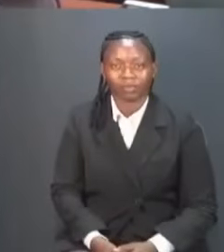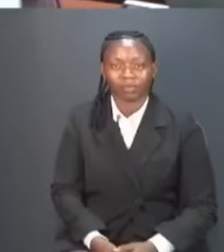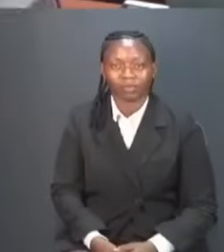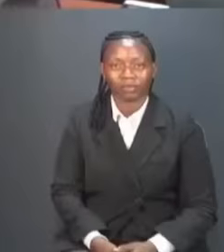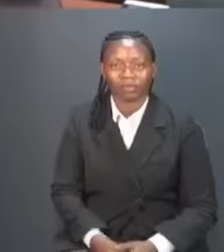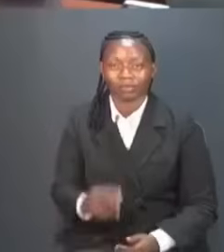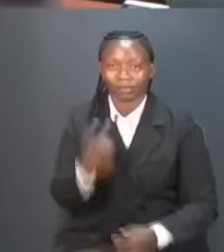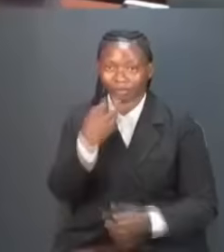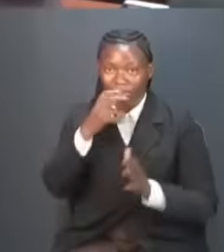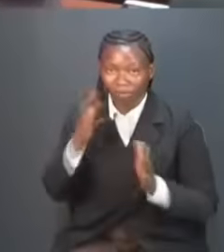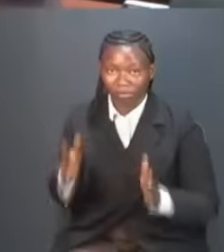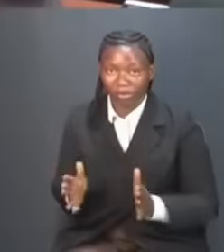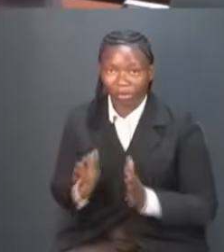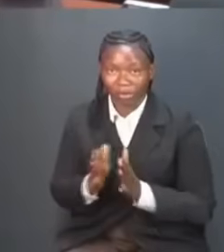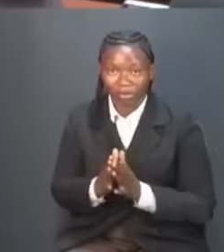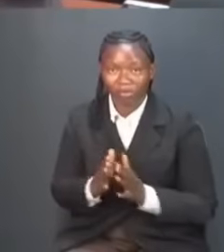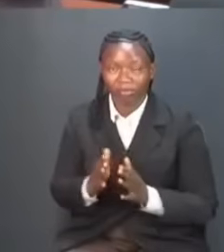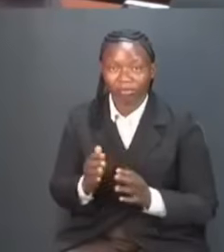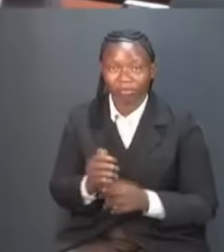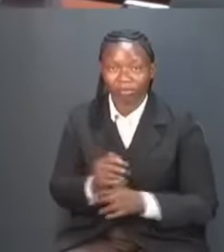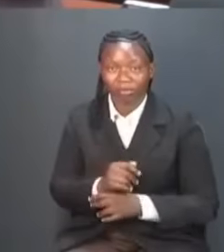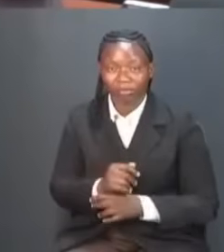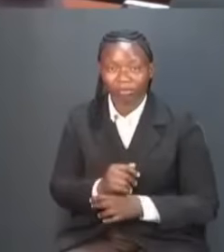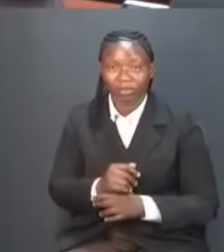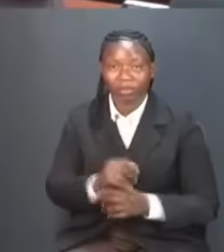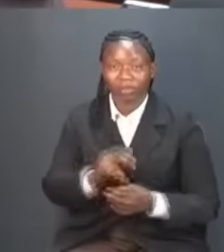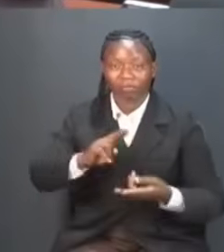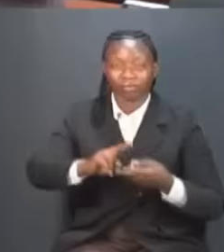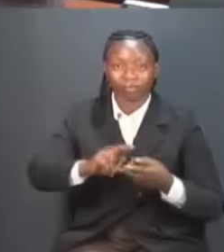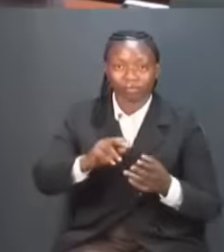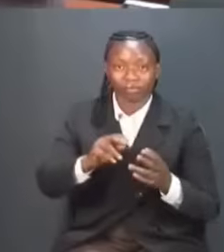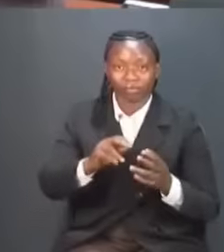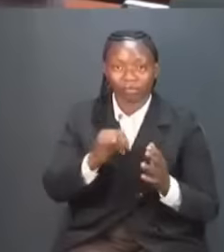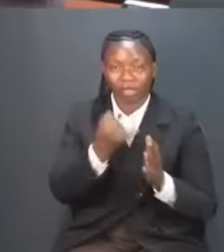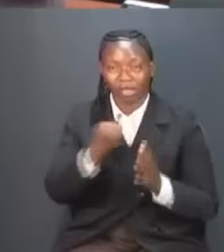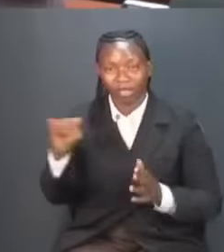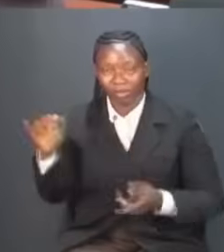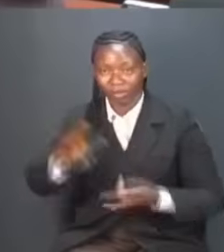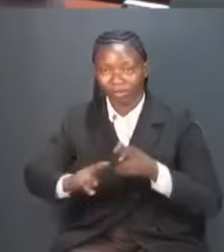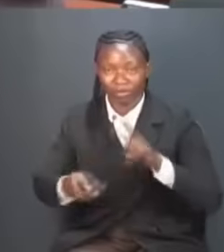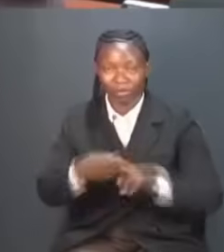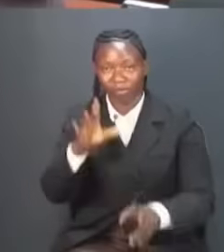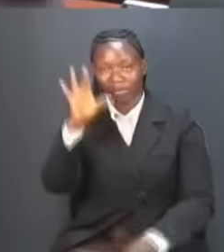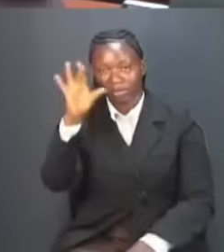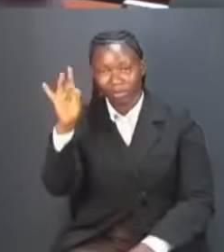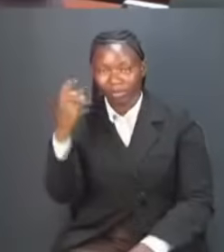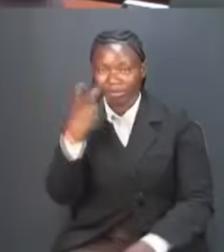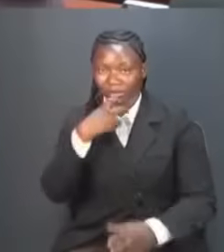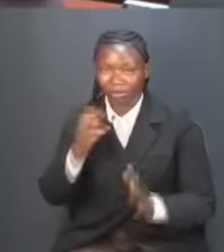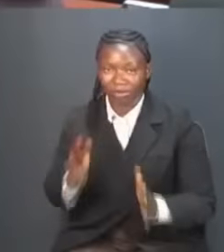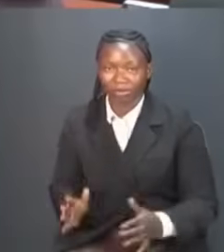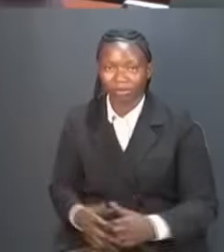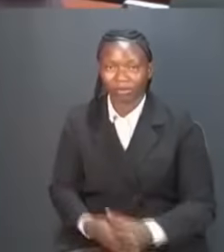So Speaker, I pray that we take item number 8, Mr. Speaker.